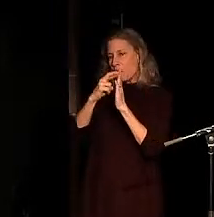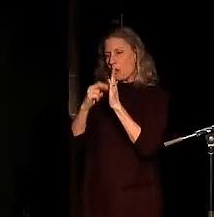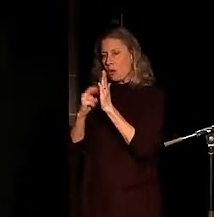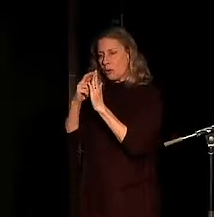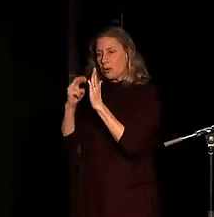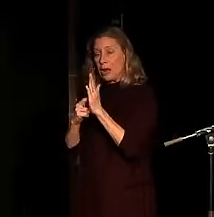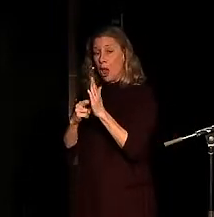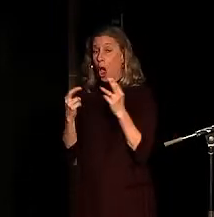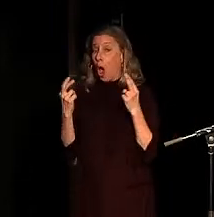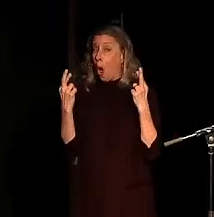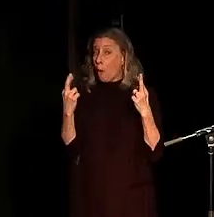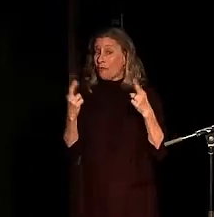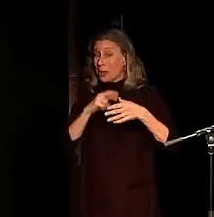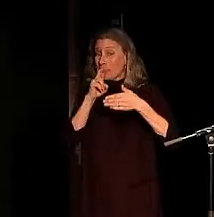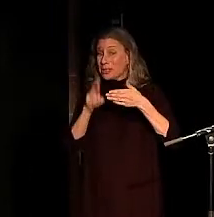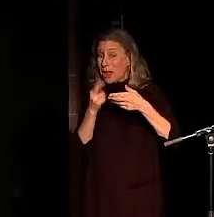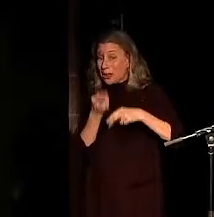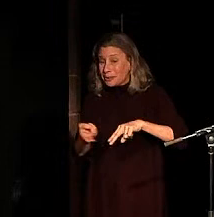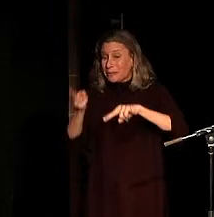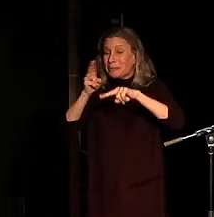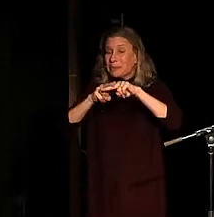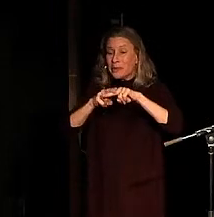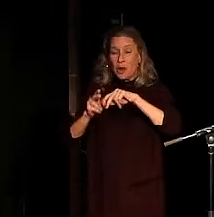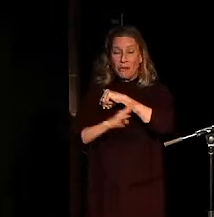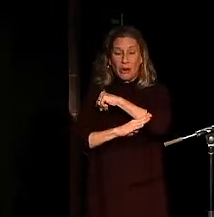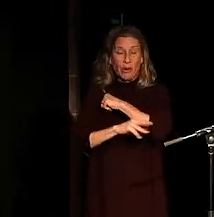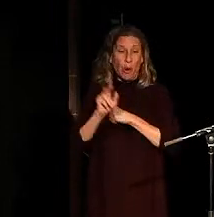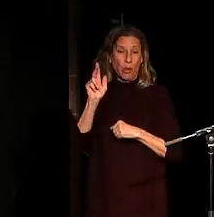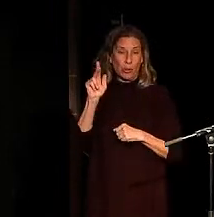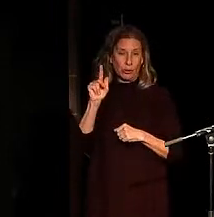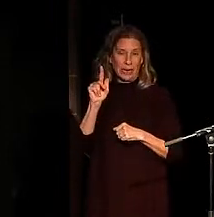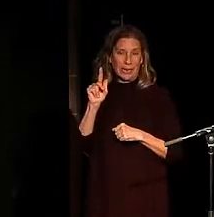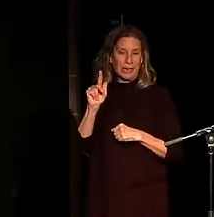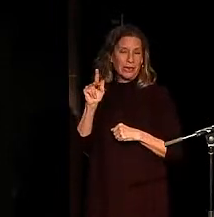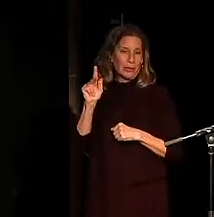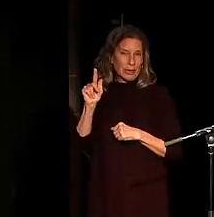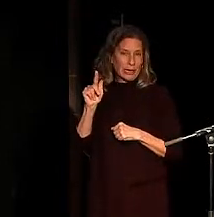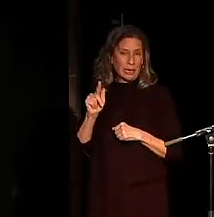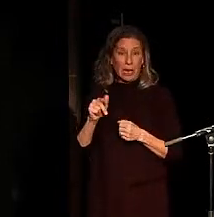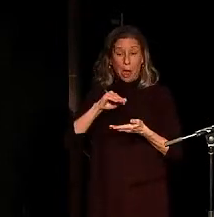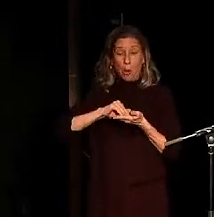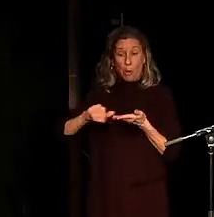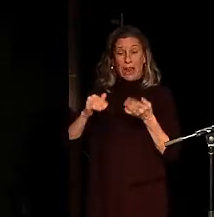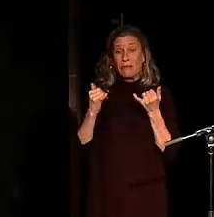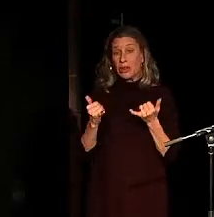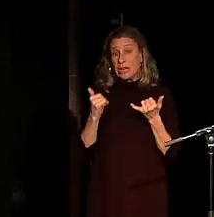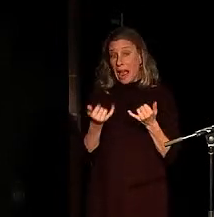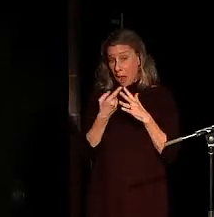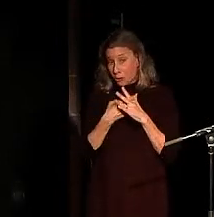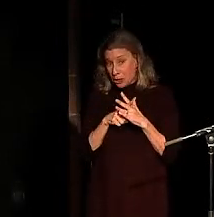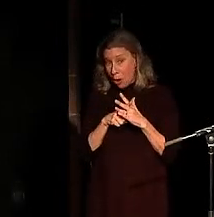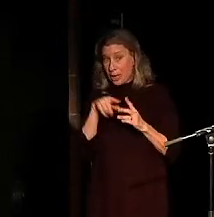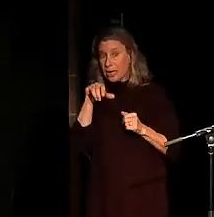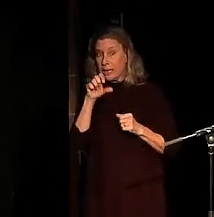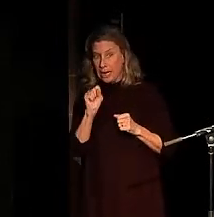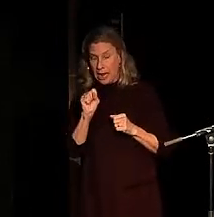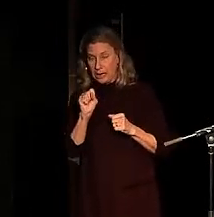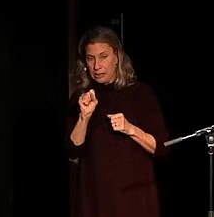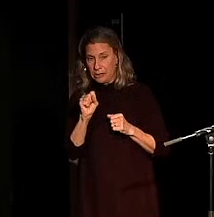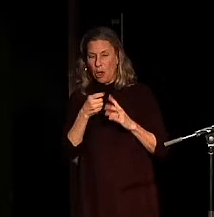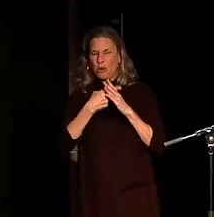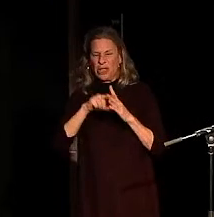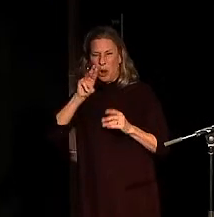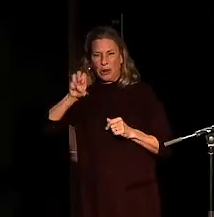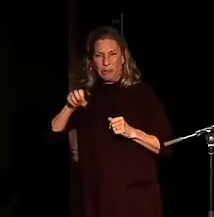will result in an increased enrollment for fall 2023. Is that waiver in effect now? It is in effect now. It went into effect March